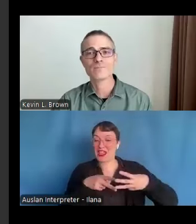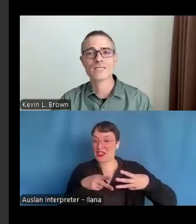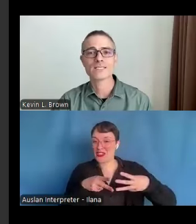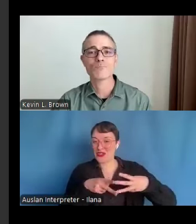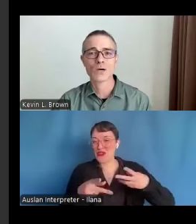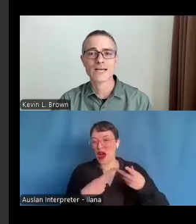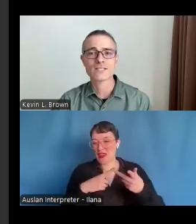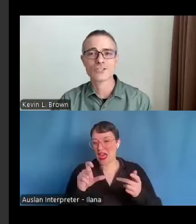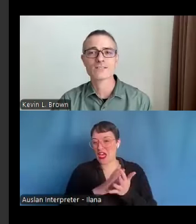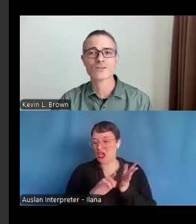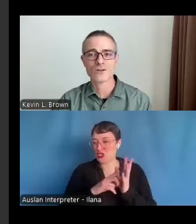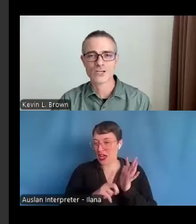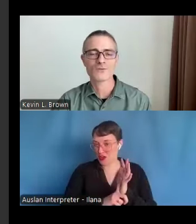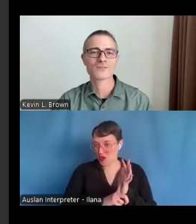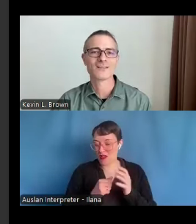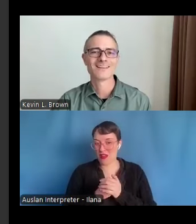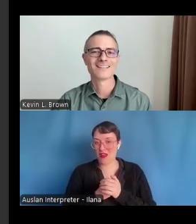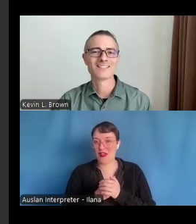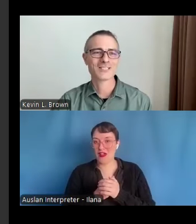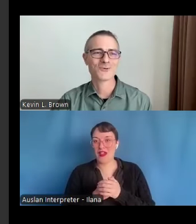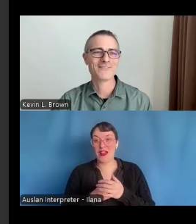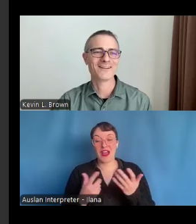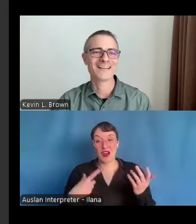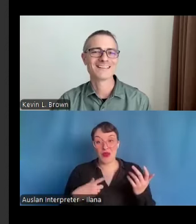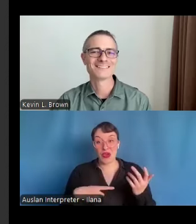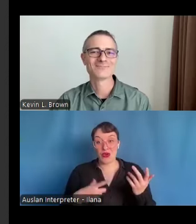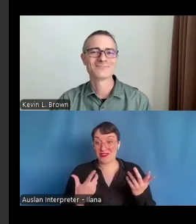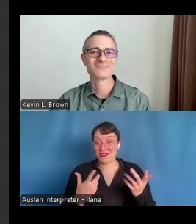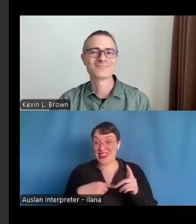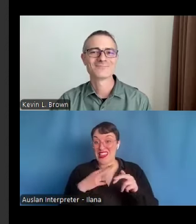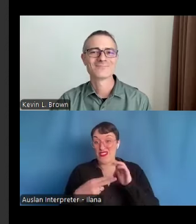findable is that brands that chase all channels chase away funding.